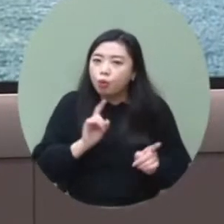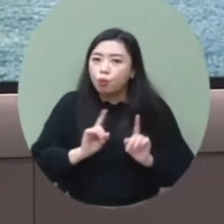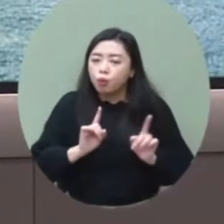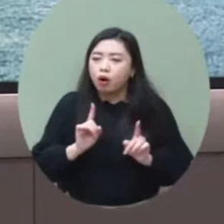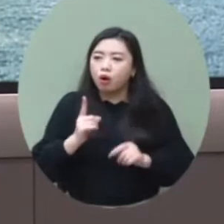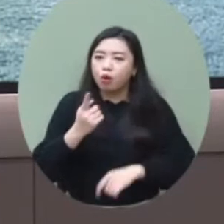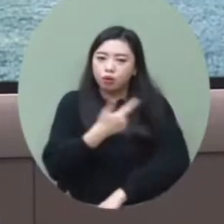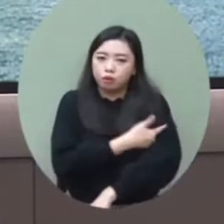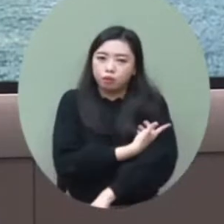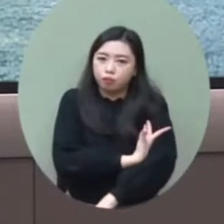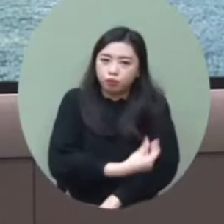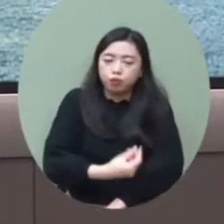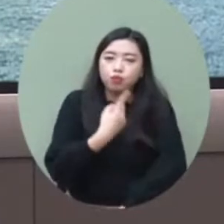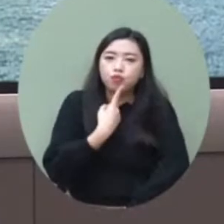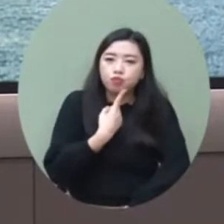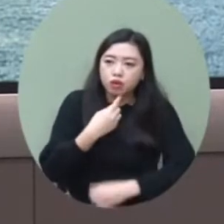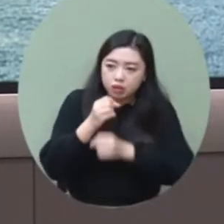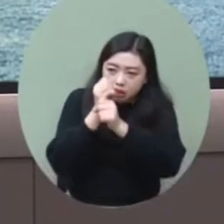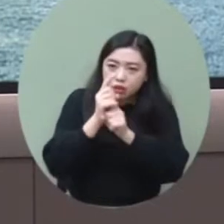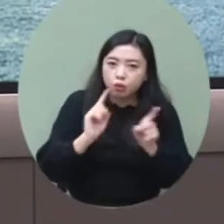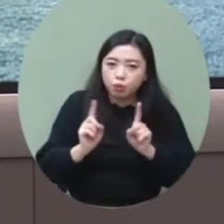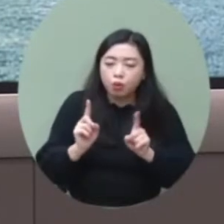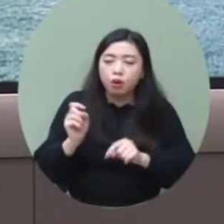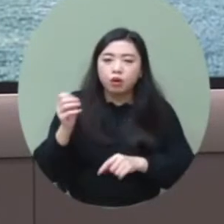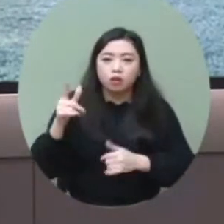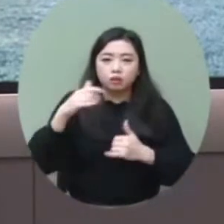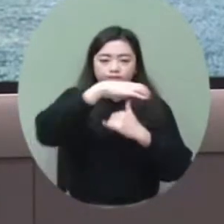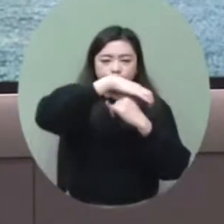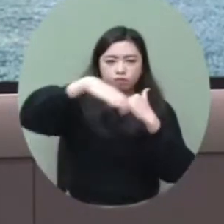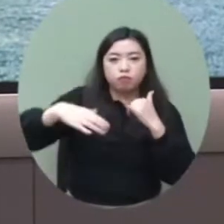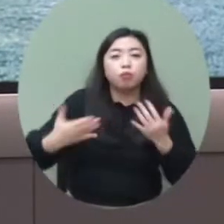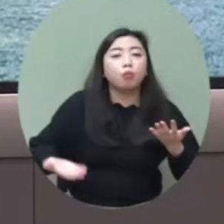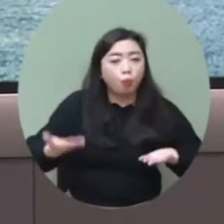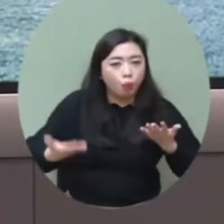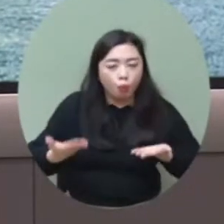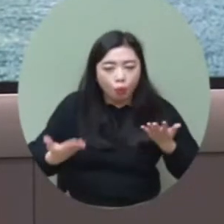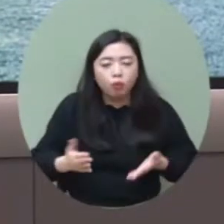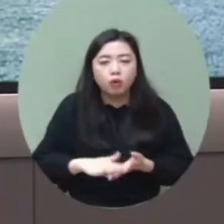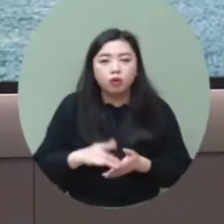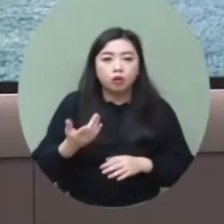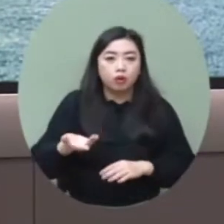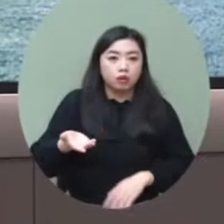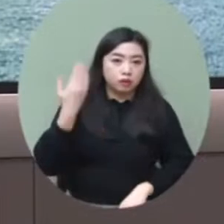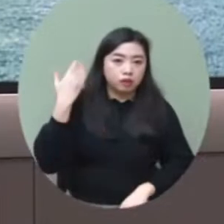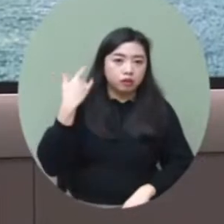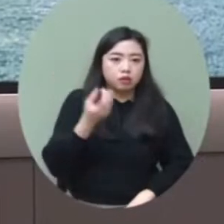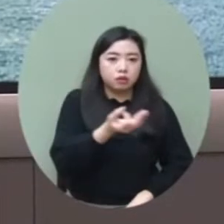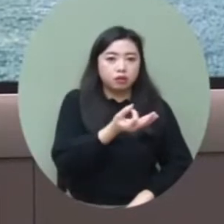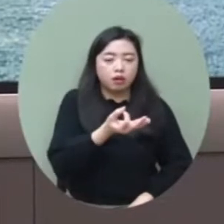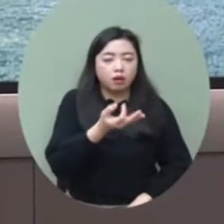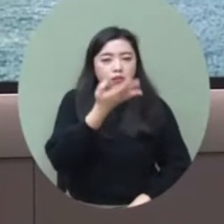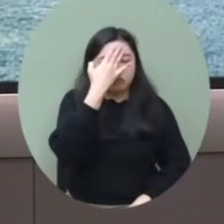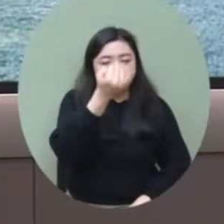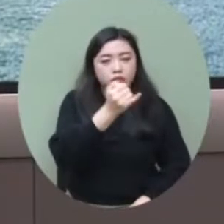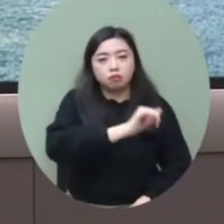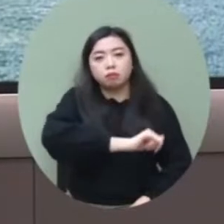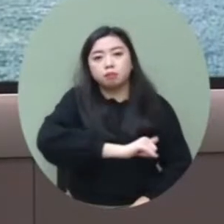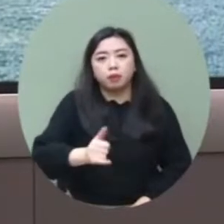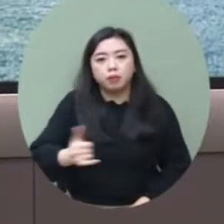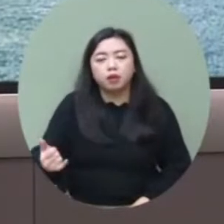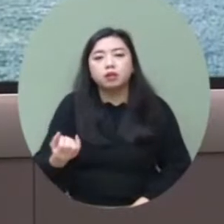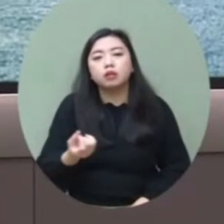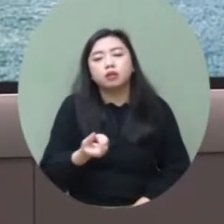for him, a blood test, and so on. If needed, we will even perform a brain scan. For the